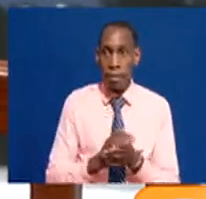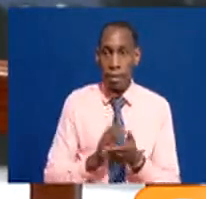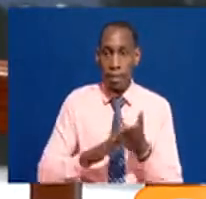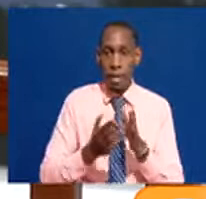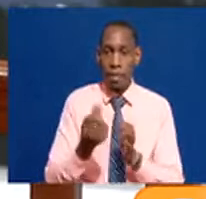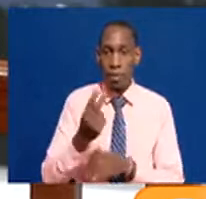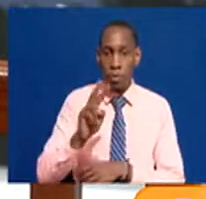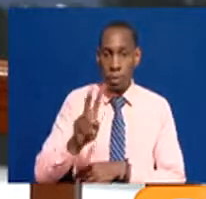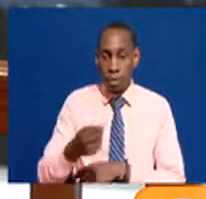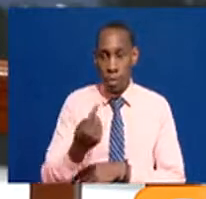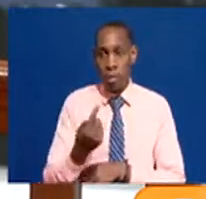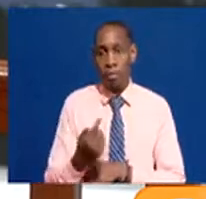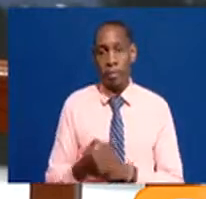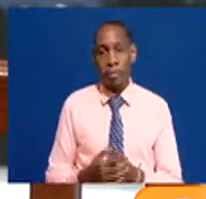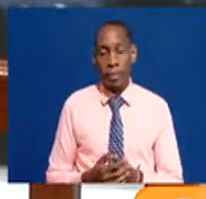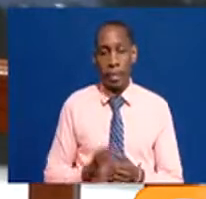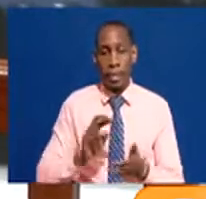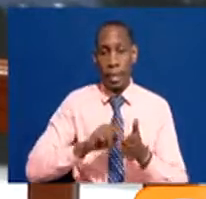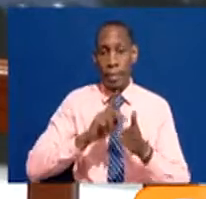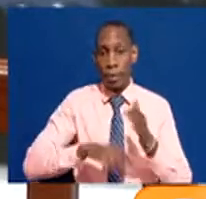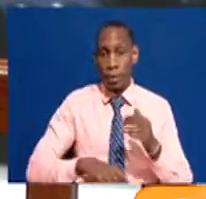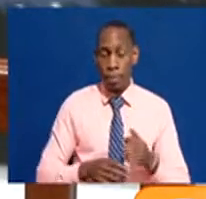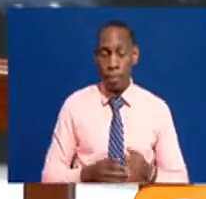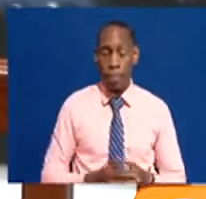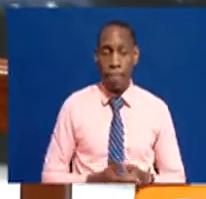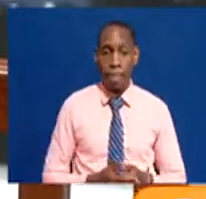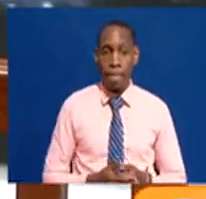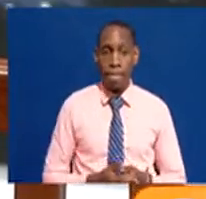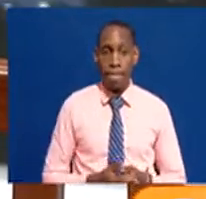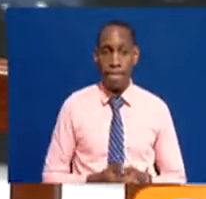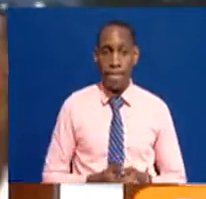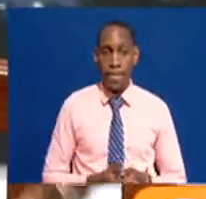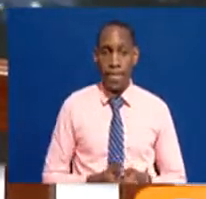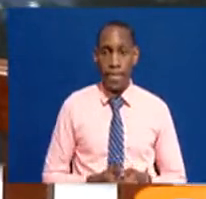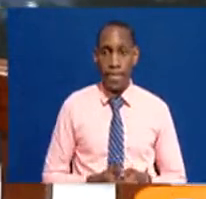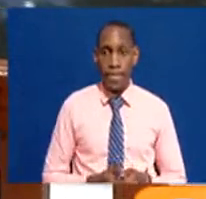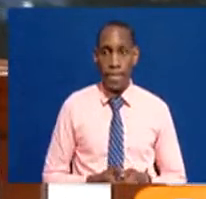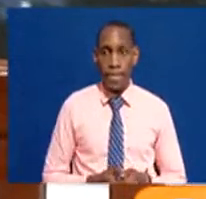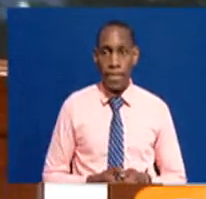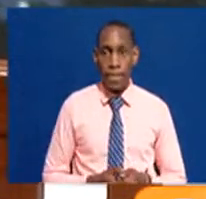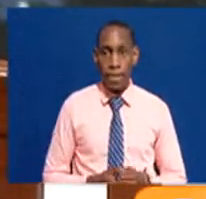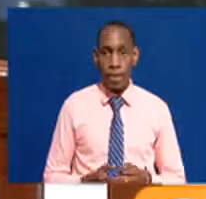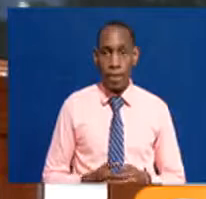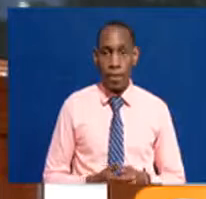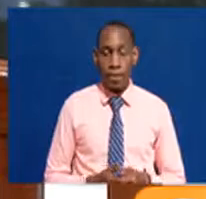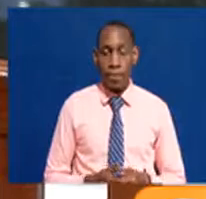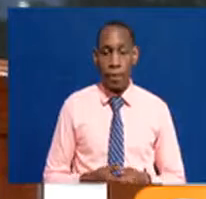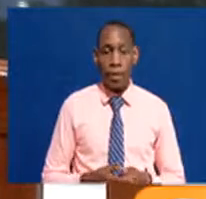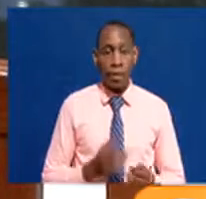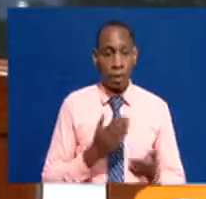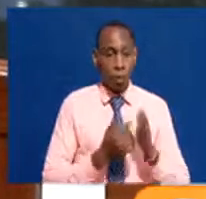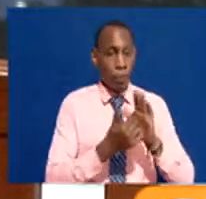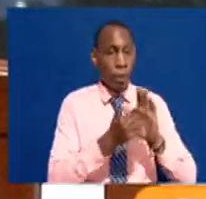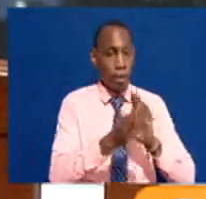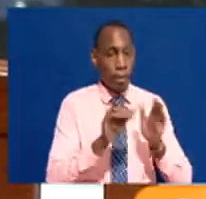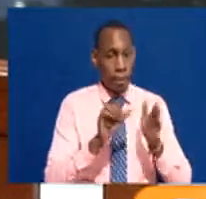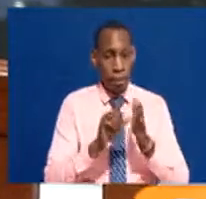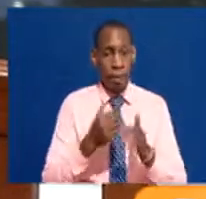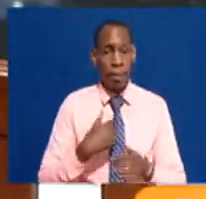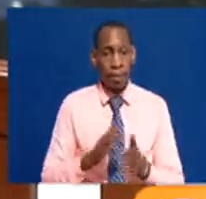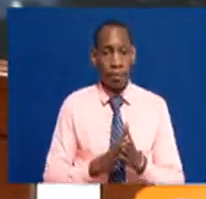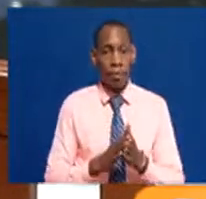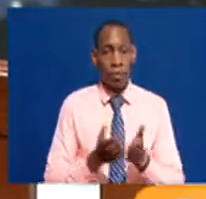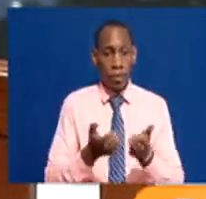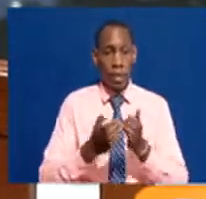to become whatever, whatever. So meaning, we are, as you put it, we are in crisis and we need to think